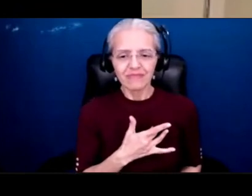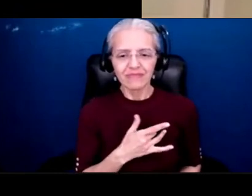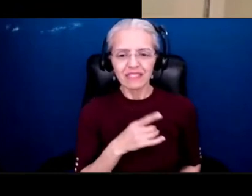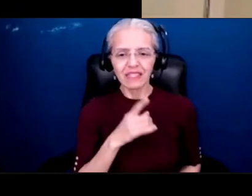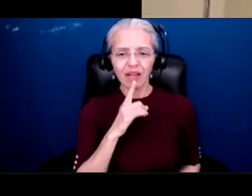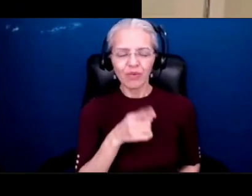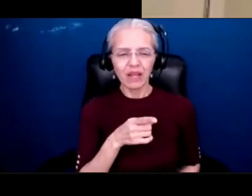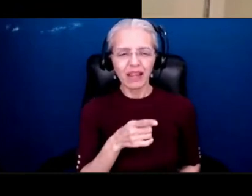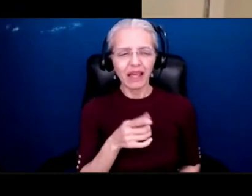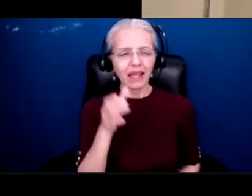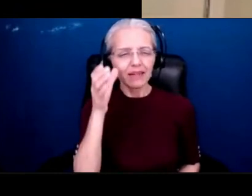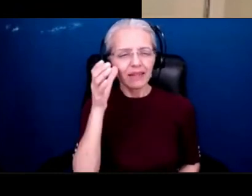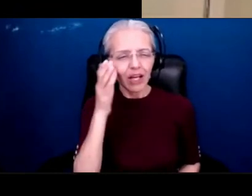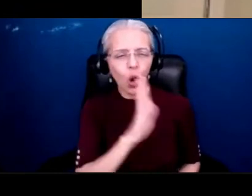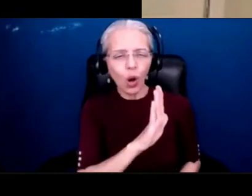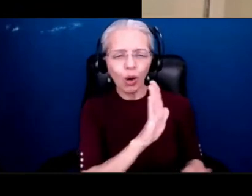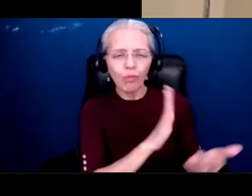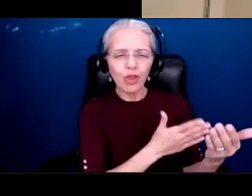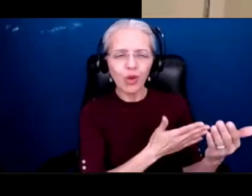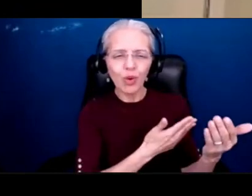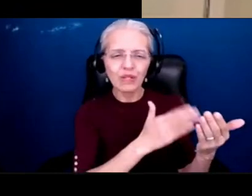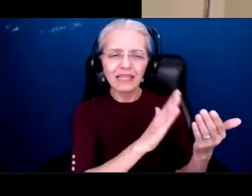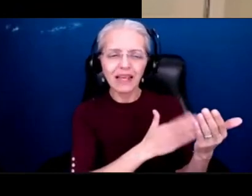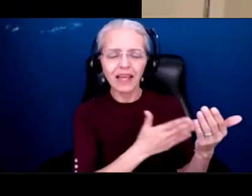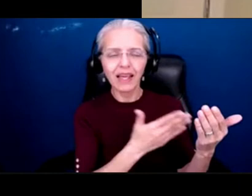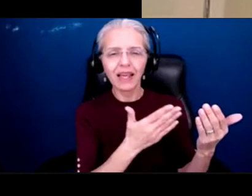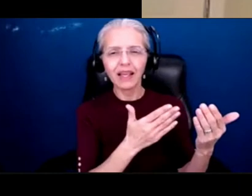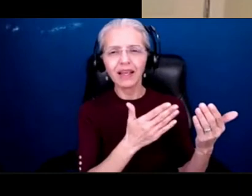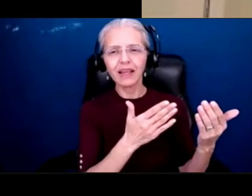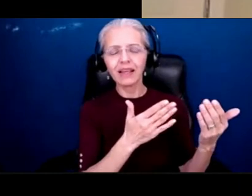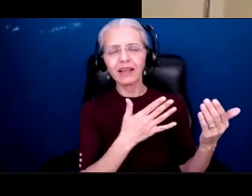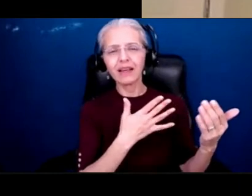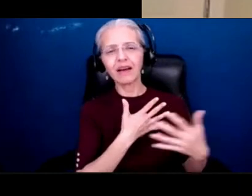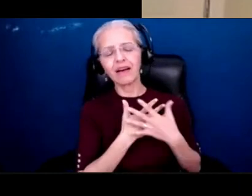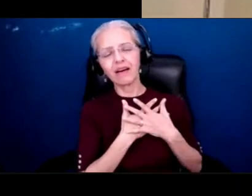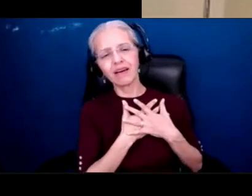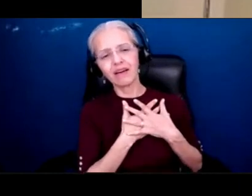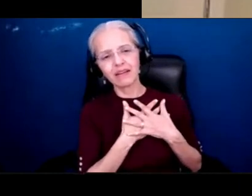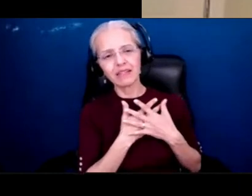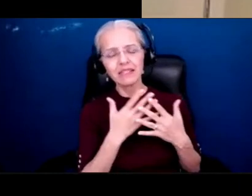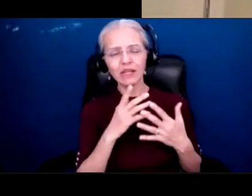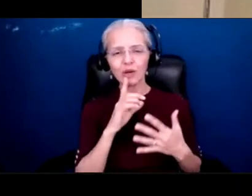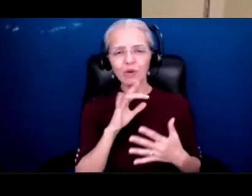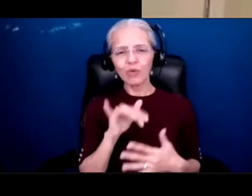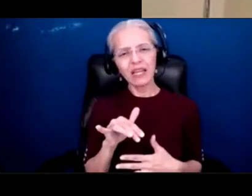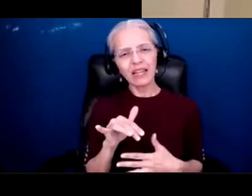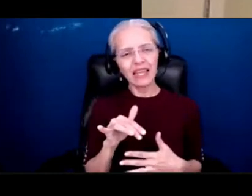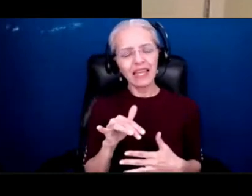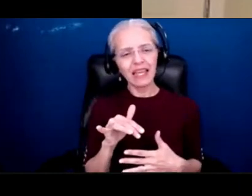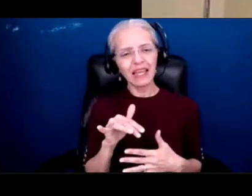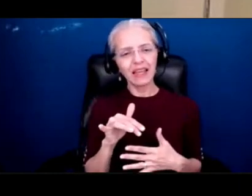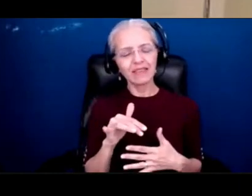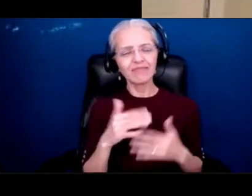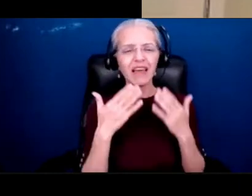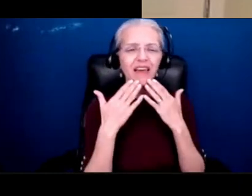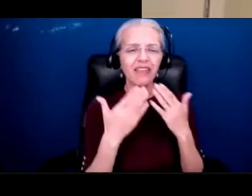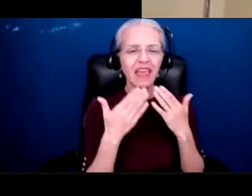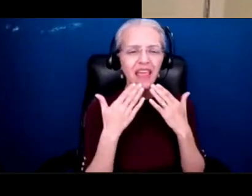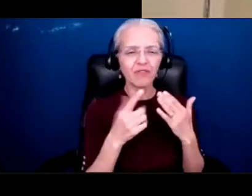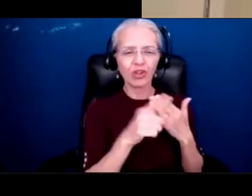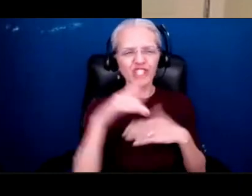Listening to her and feeling so seen and just so thankful that she's in the